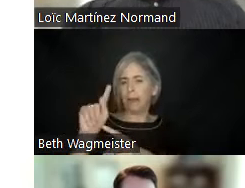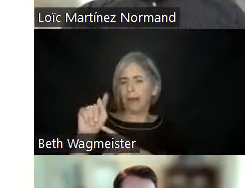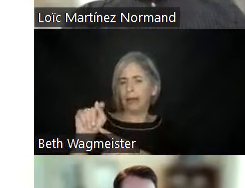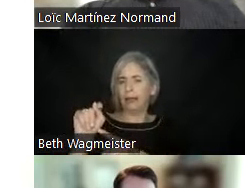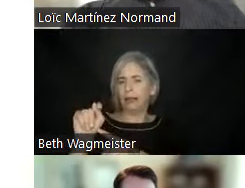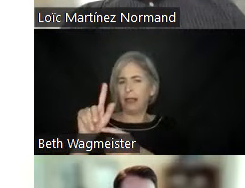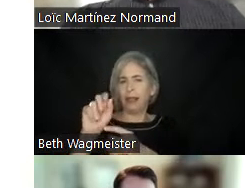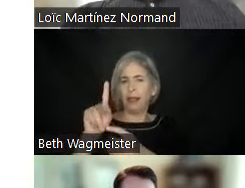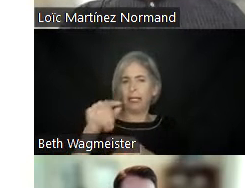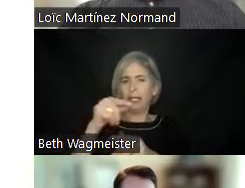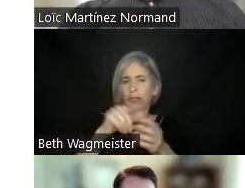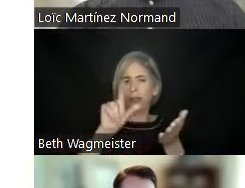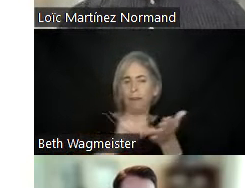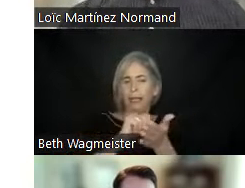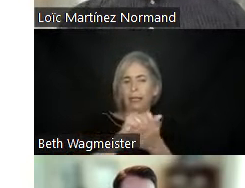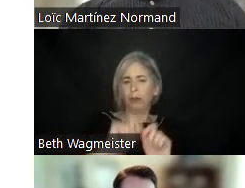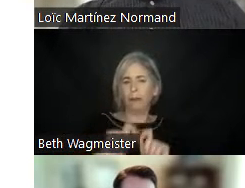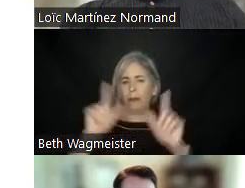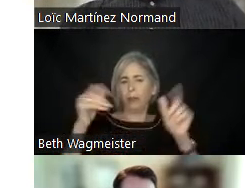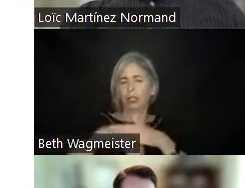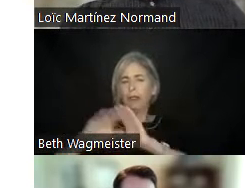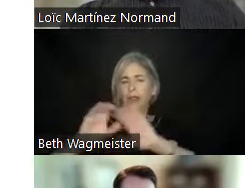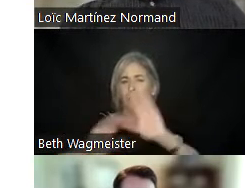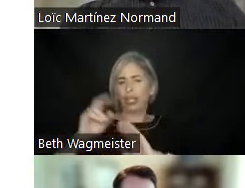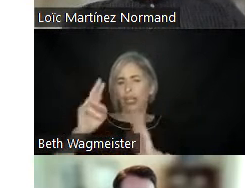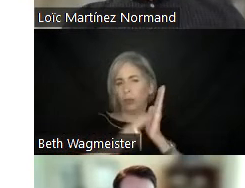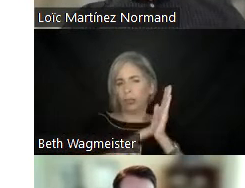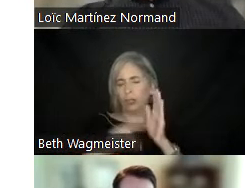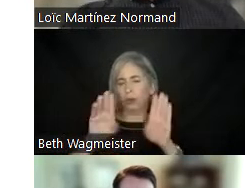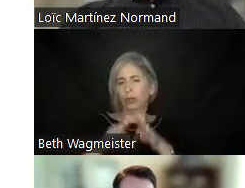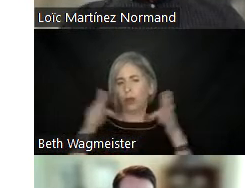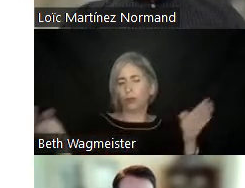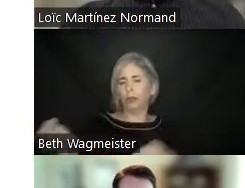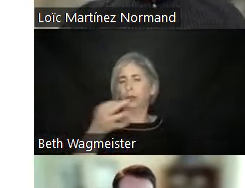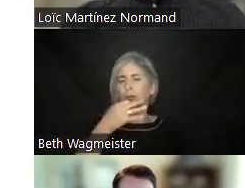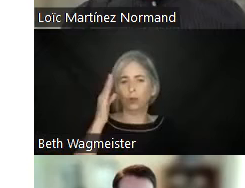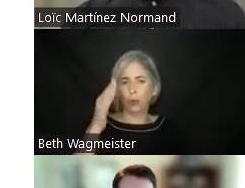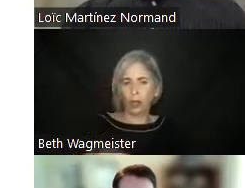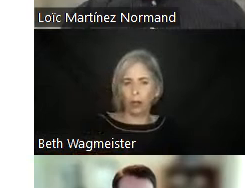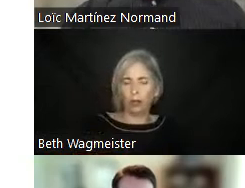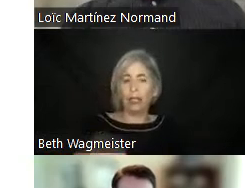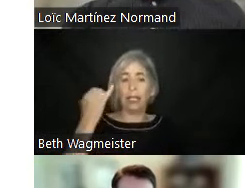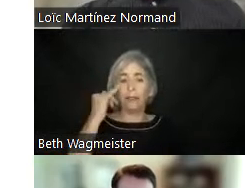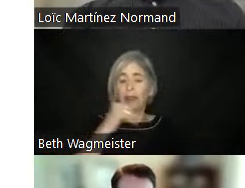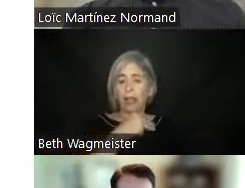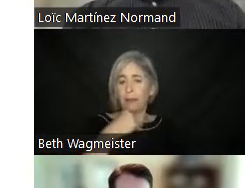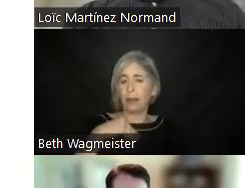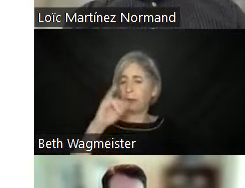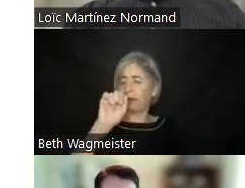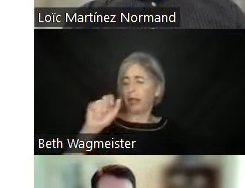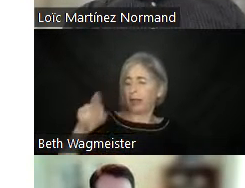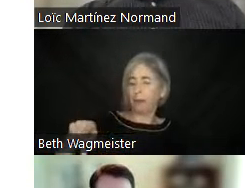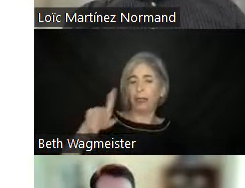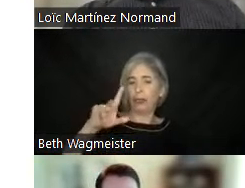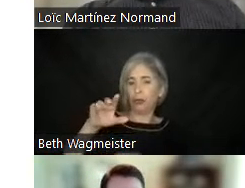to the event page will be posted in chat, and registration will be opening shortly. For anyone who is not a member of IAAP, you